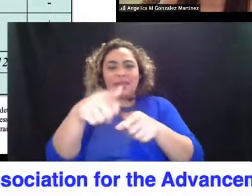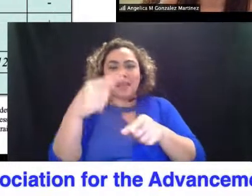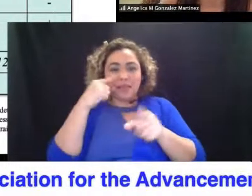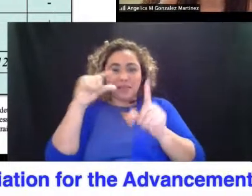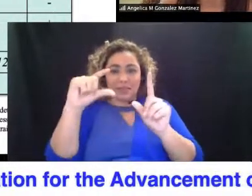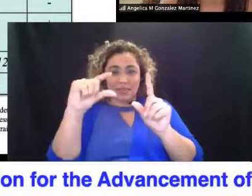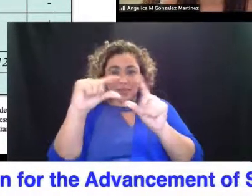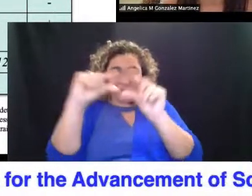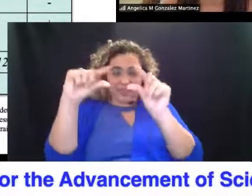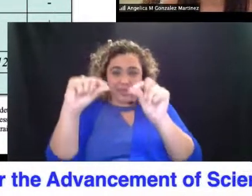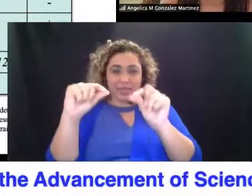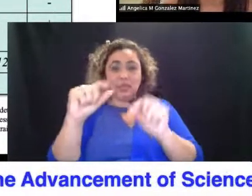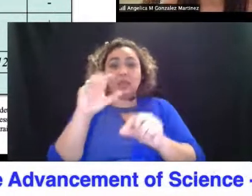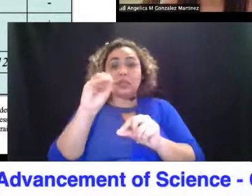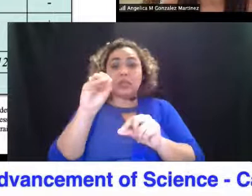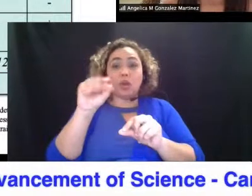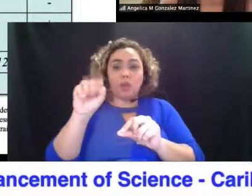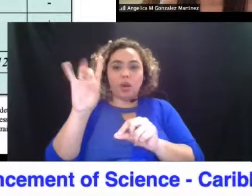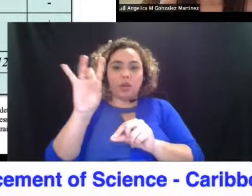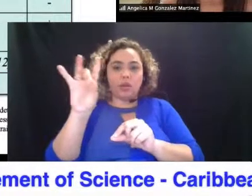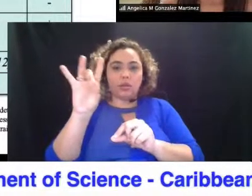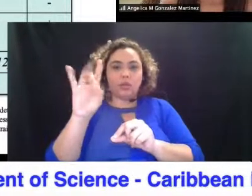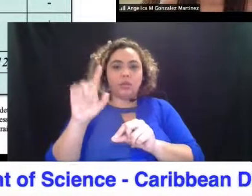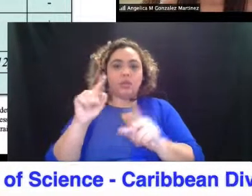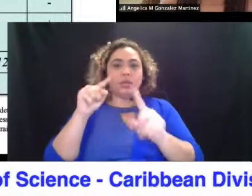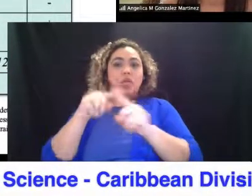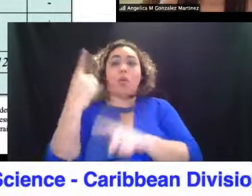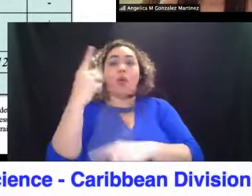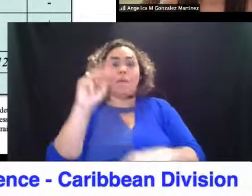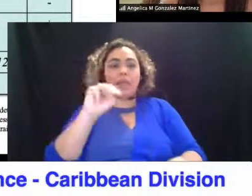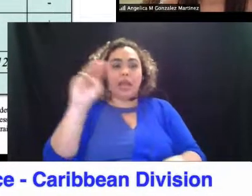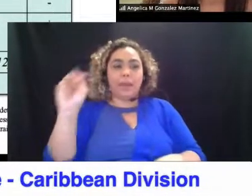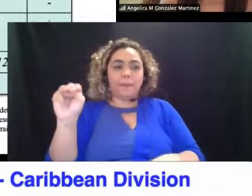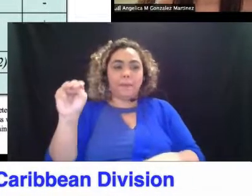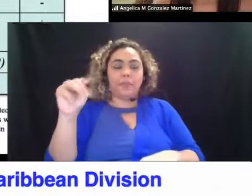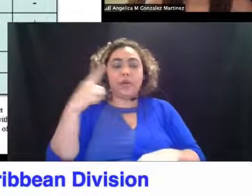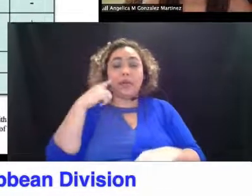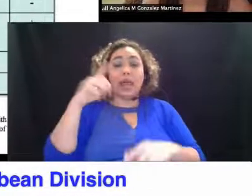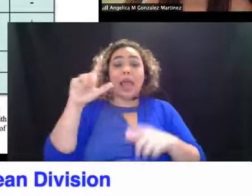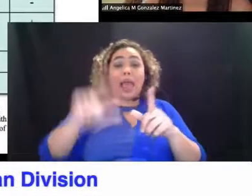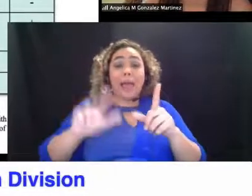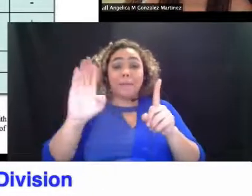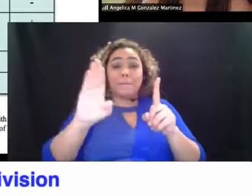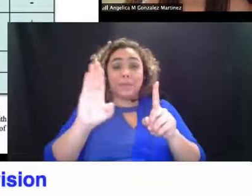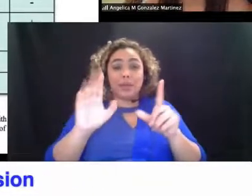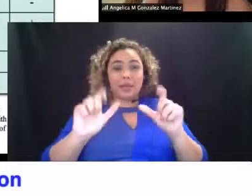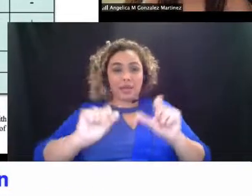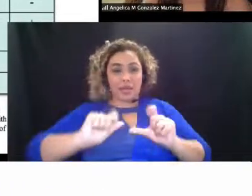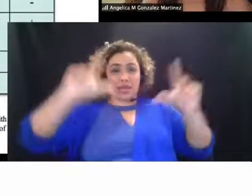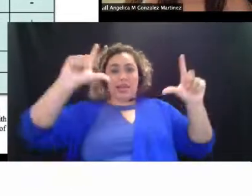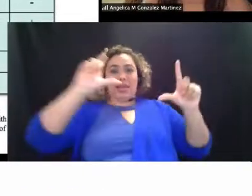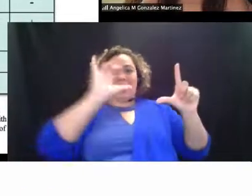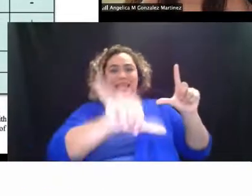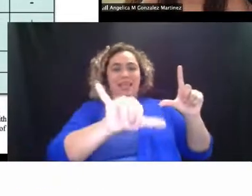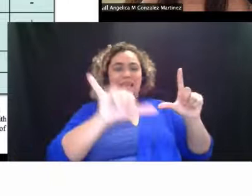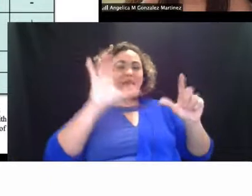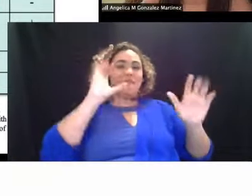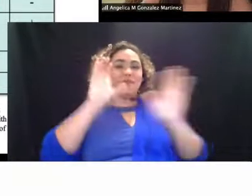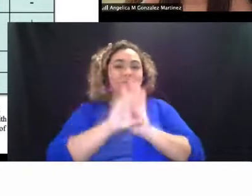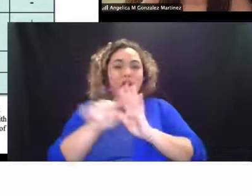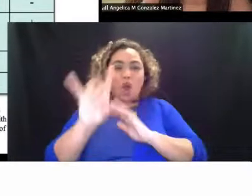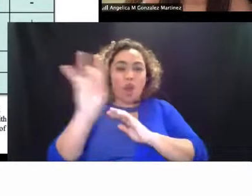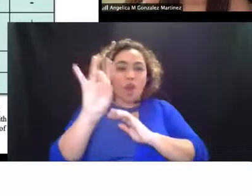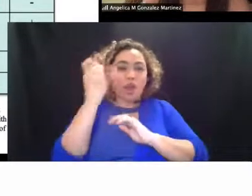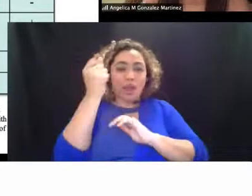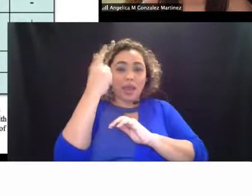range is 0.8 at 1 millimeter. In the letter B is the amplifier of the plaque of the figure A. Other